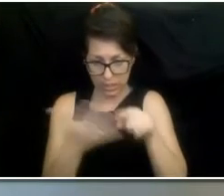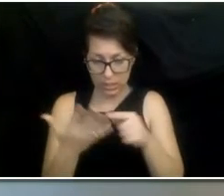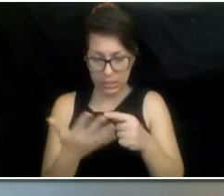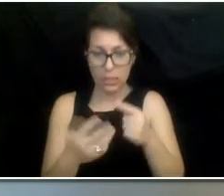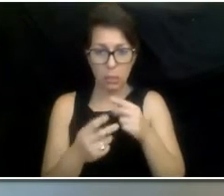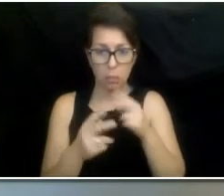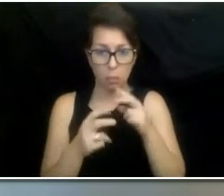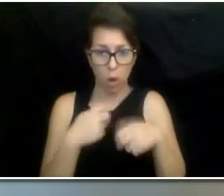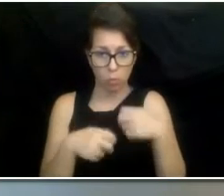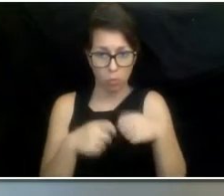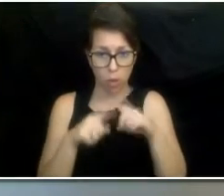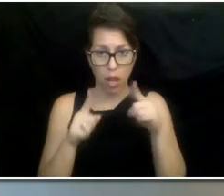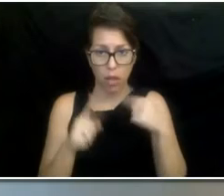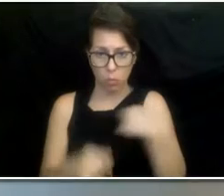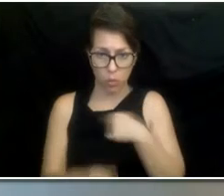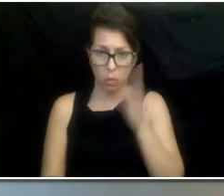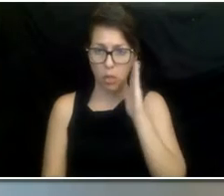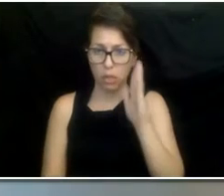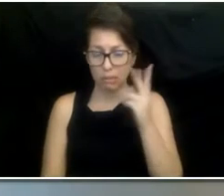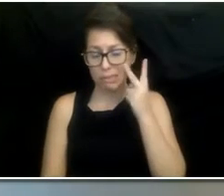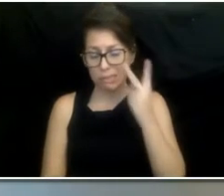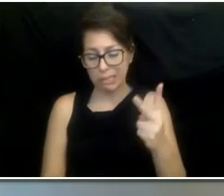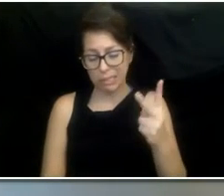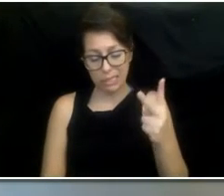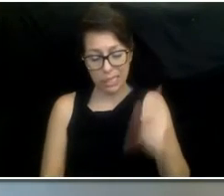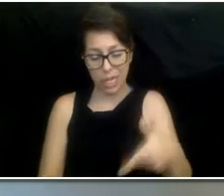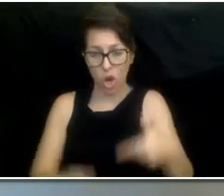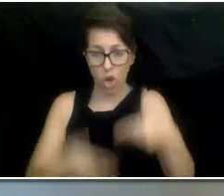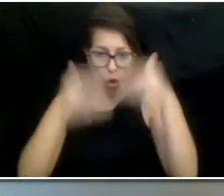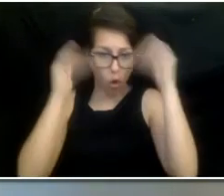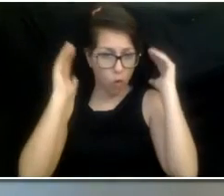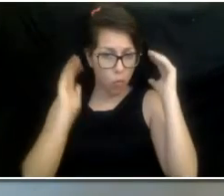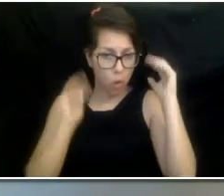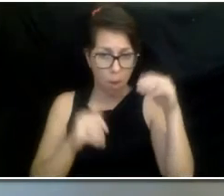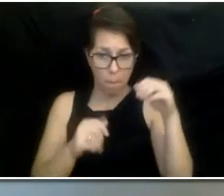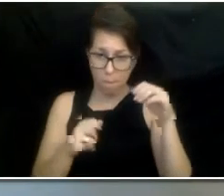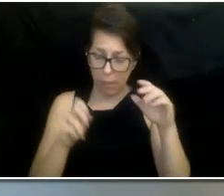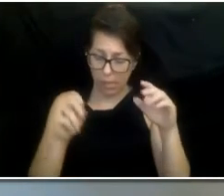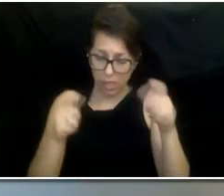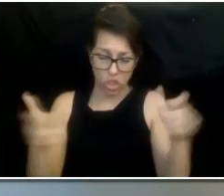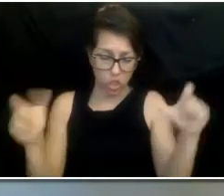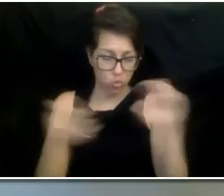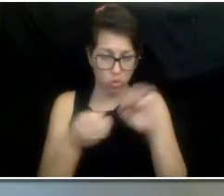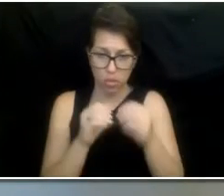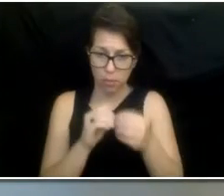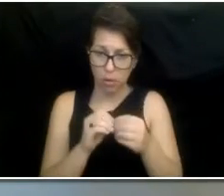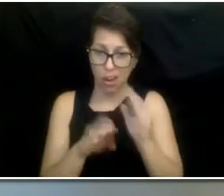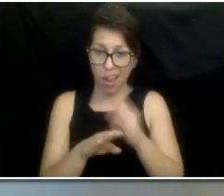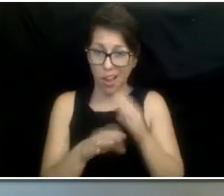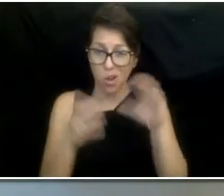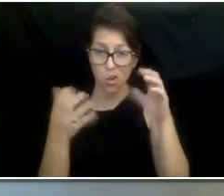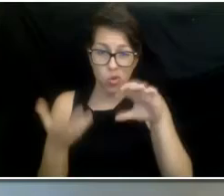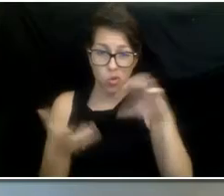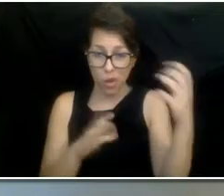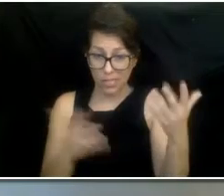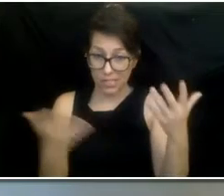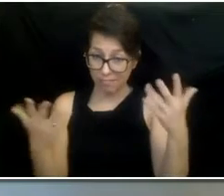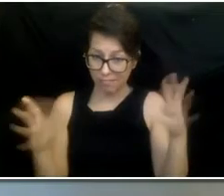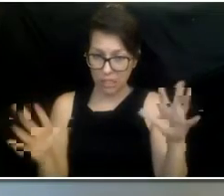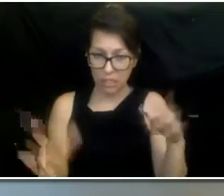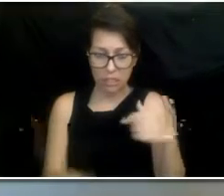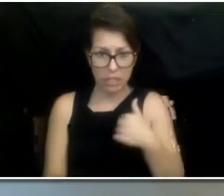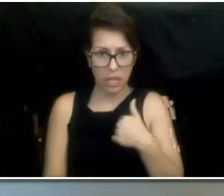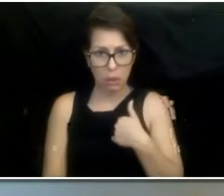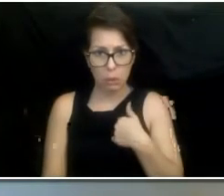safely um based on the advice that we've been giving people they know that they're not in a position now to take it